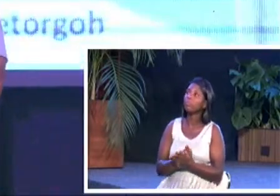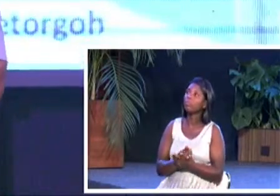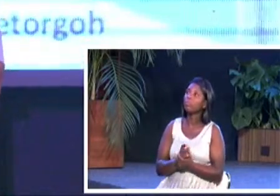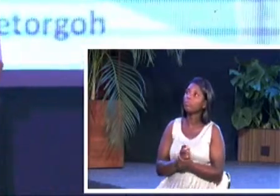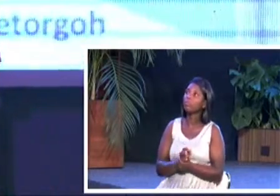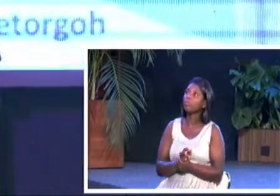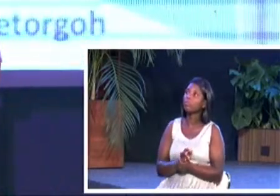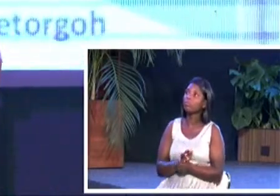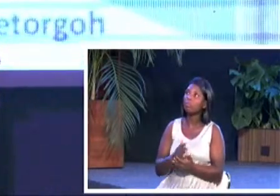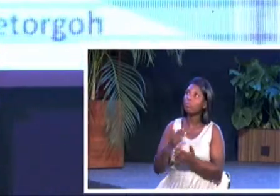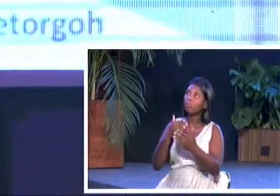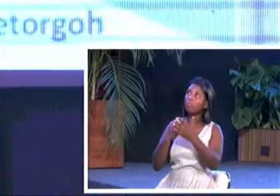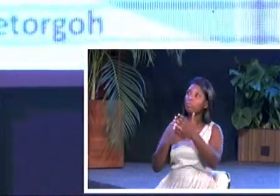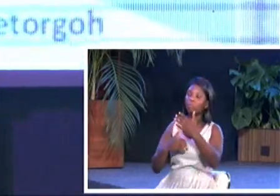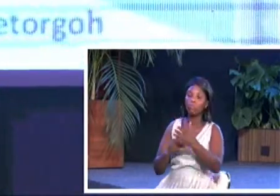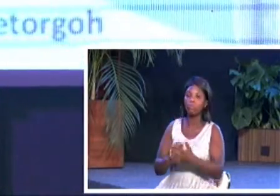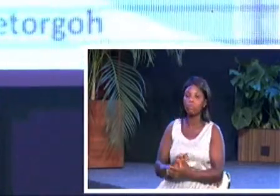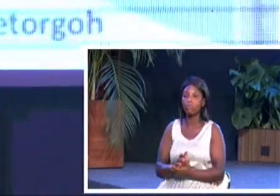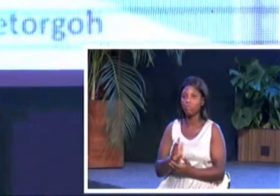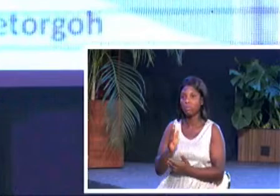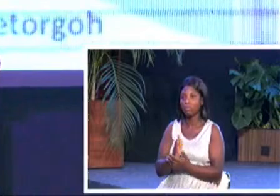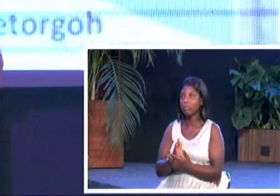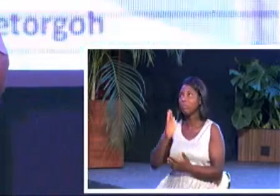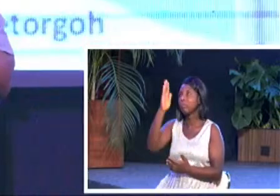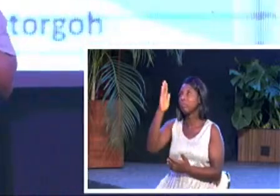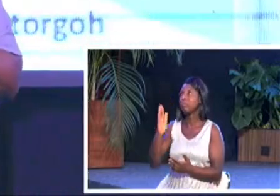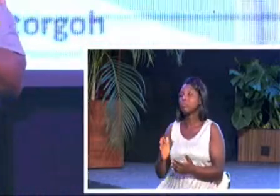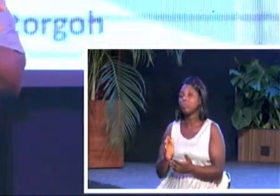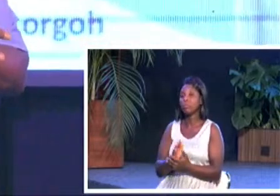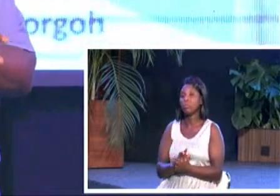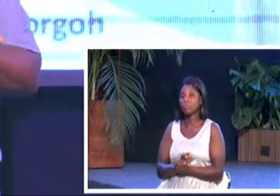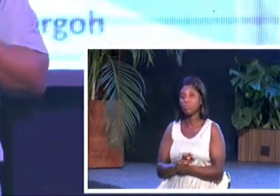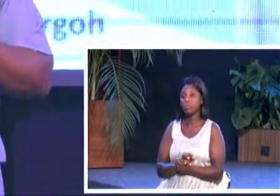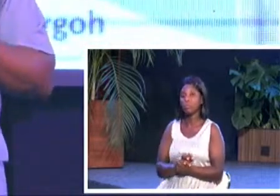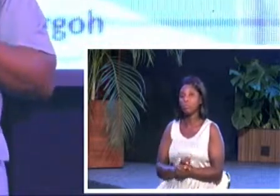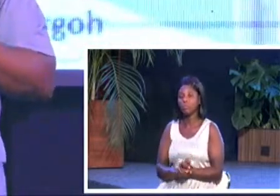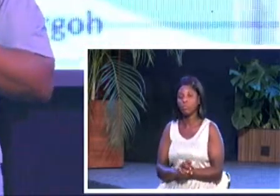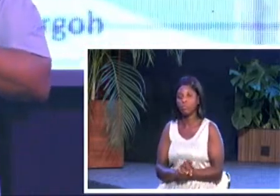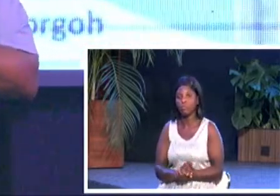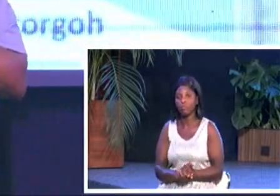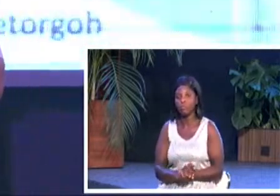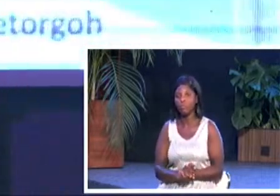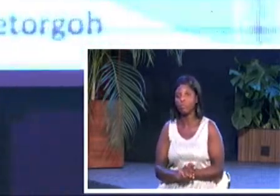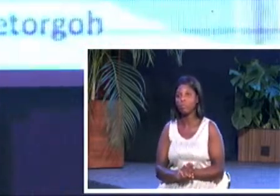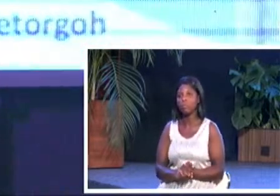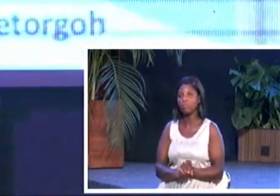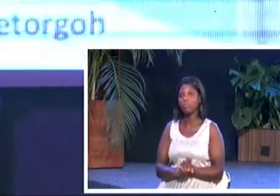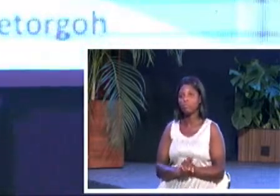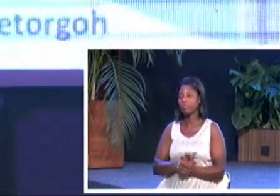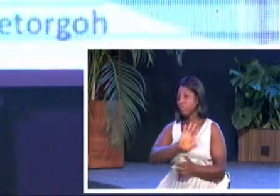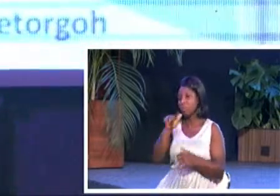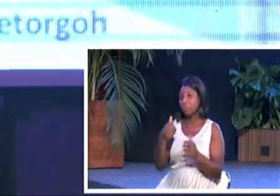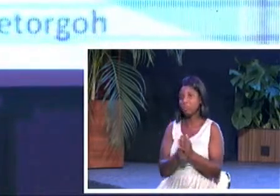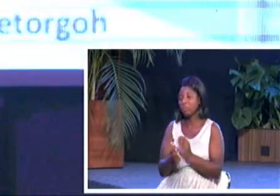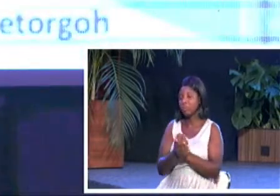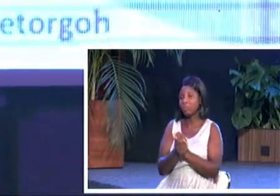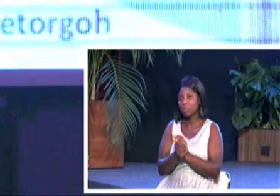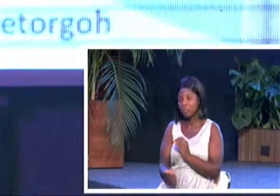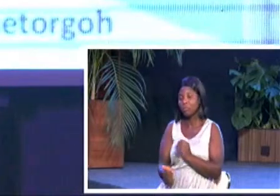they feel about their brand on their online channels. That's a skill or a job opportunity in the digital media